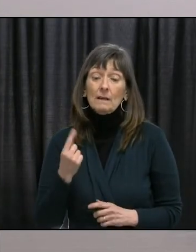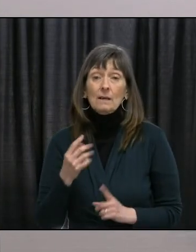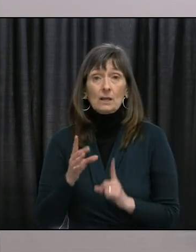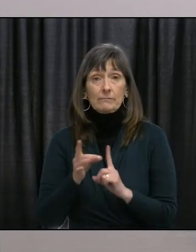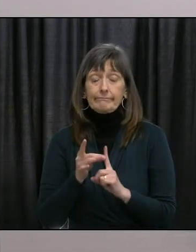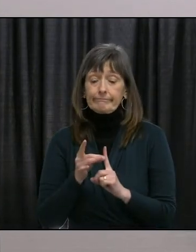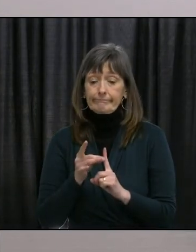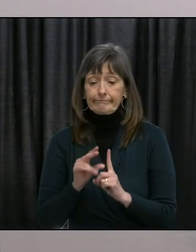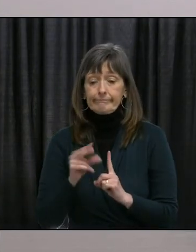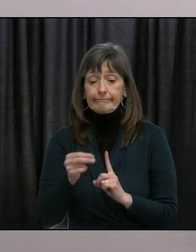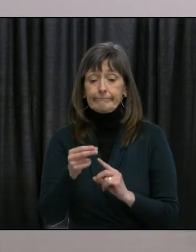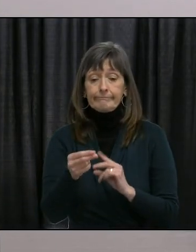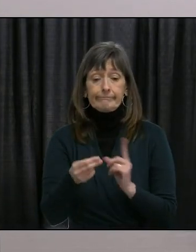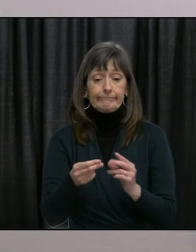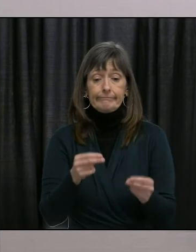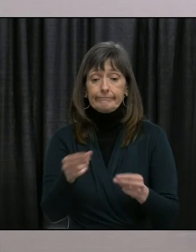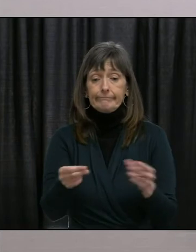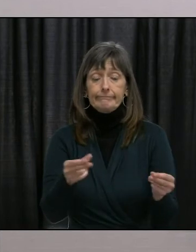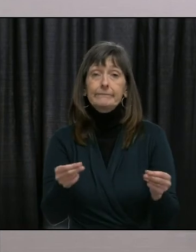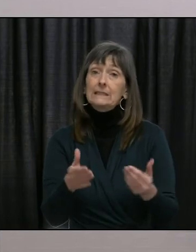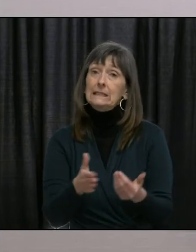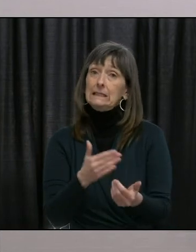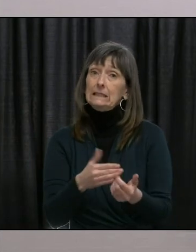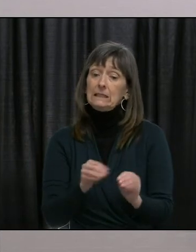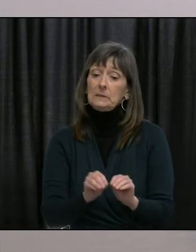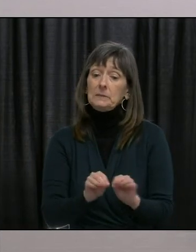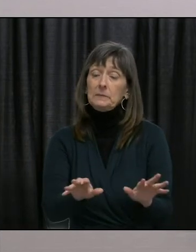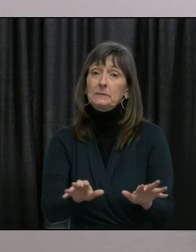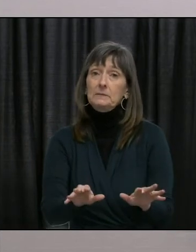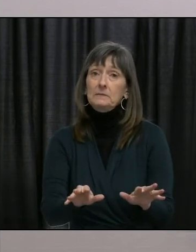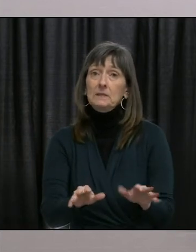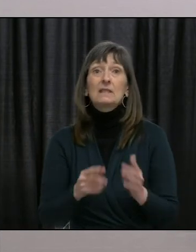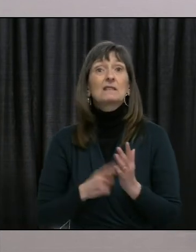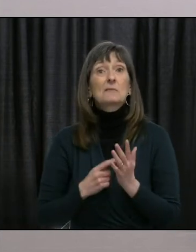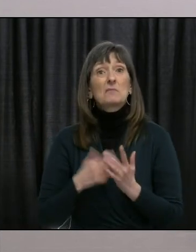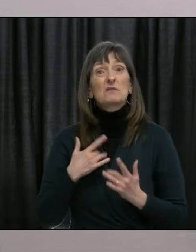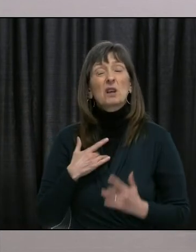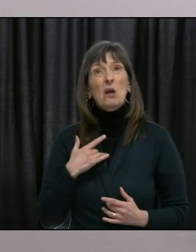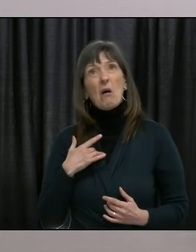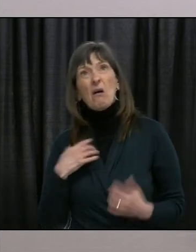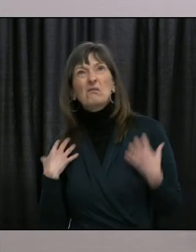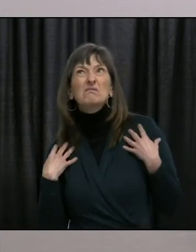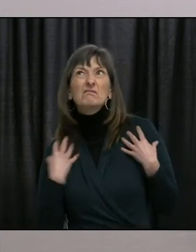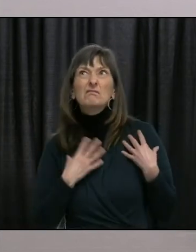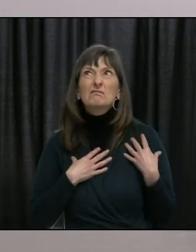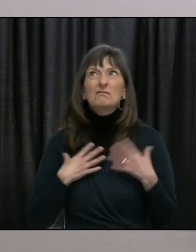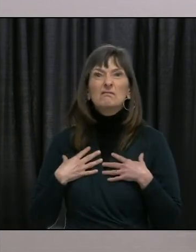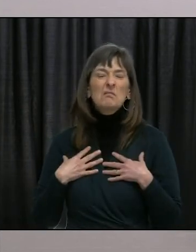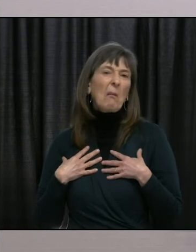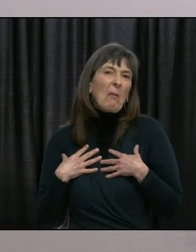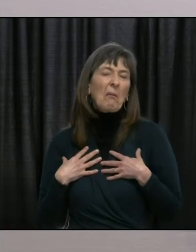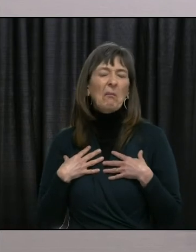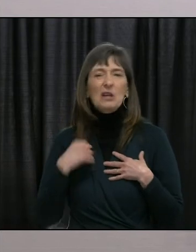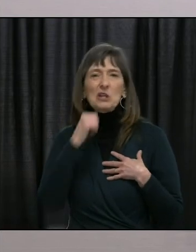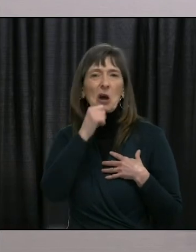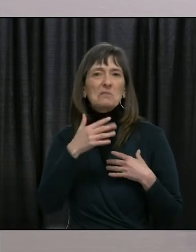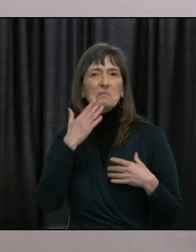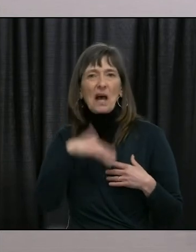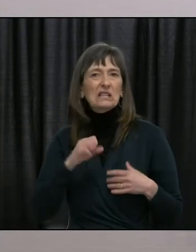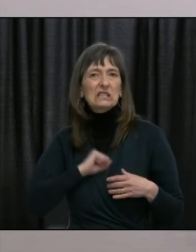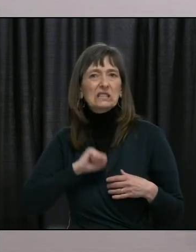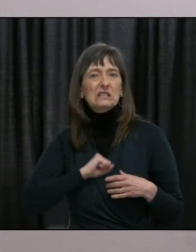fairly easily, and people may only be mildly symptomatic and not really realize that they are sick with it and pass it